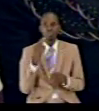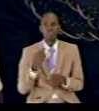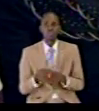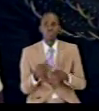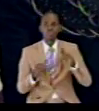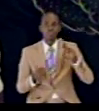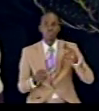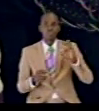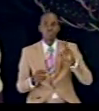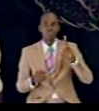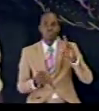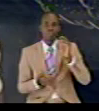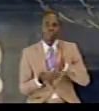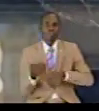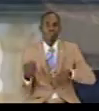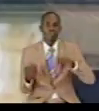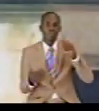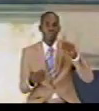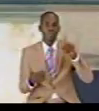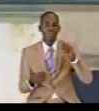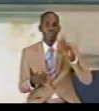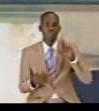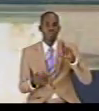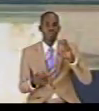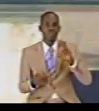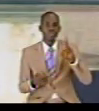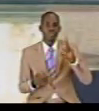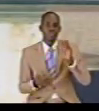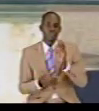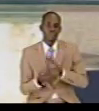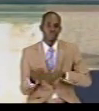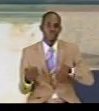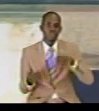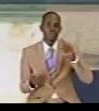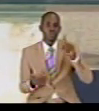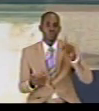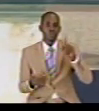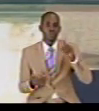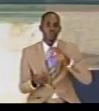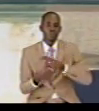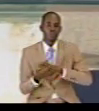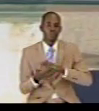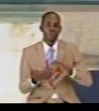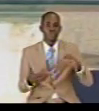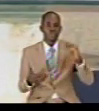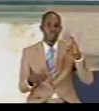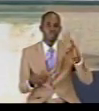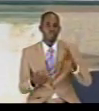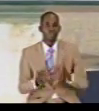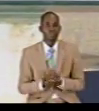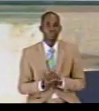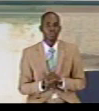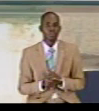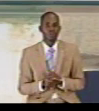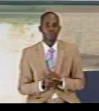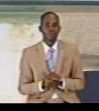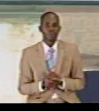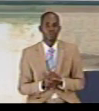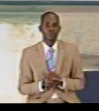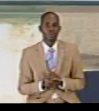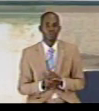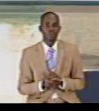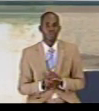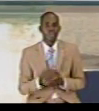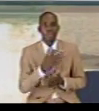chapter 21. Revelation chapter 21. I'm reading from verse 6. And